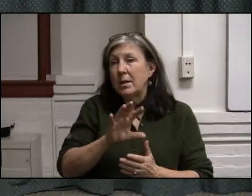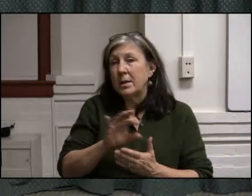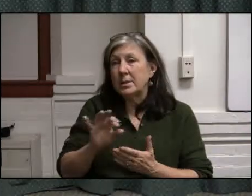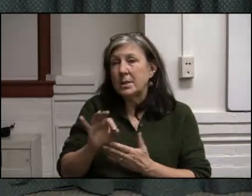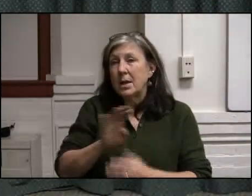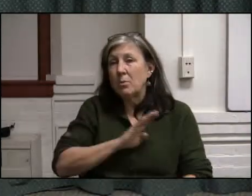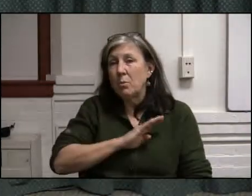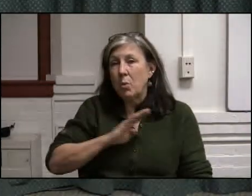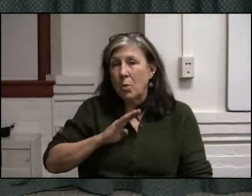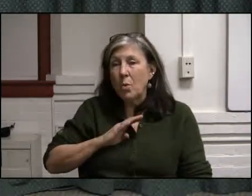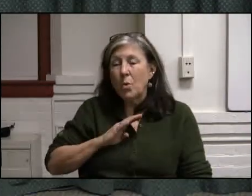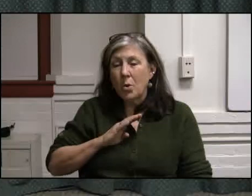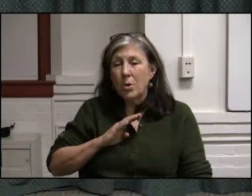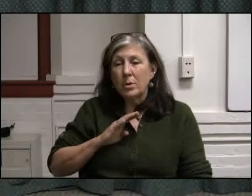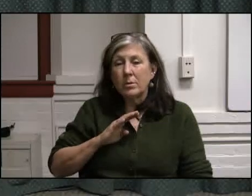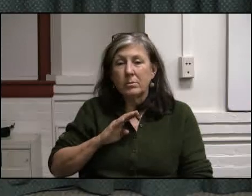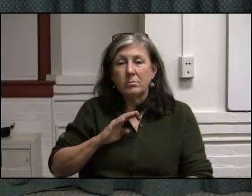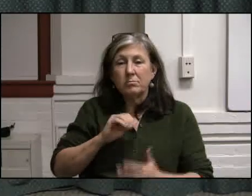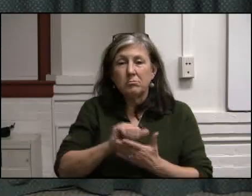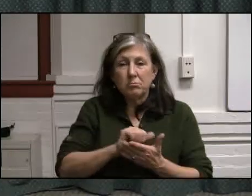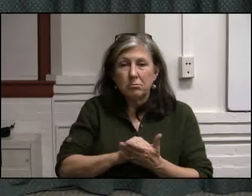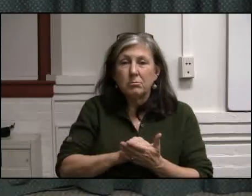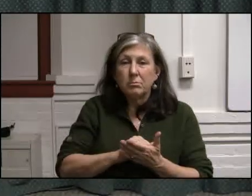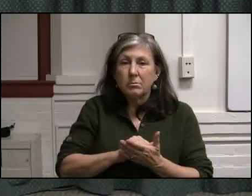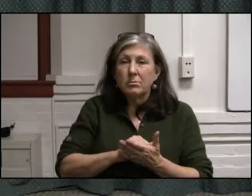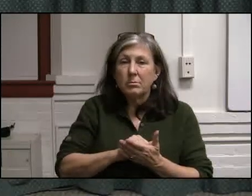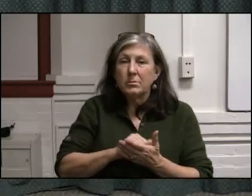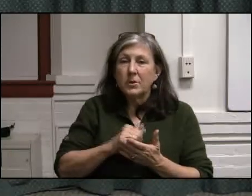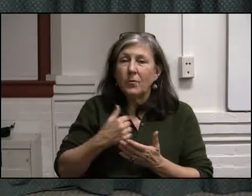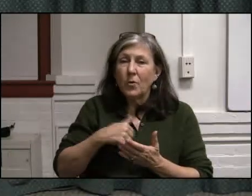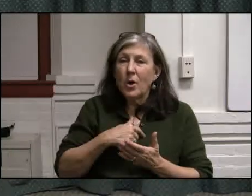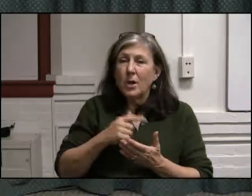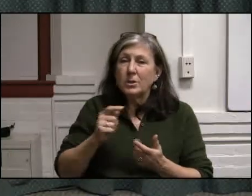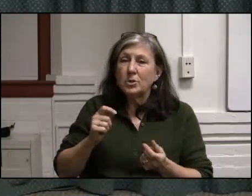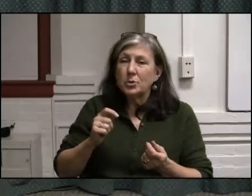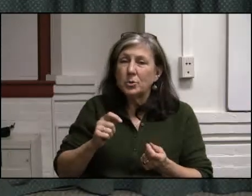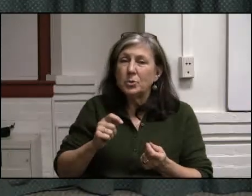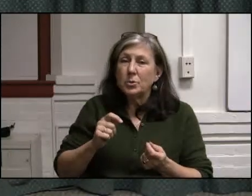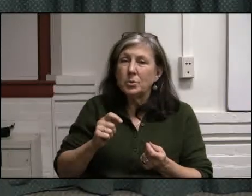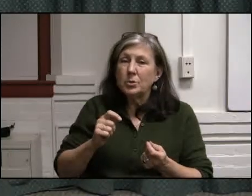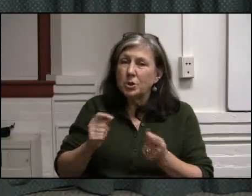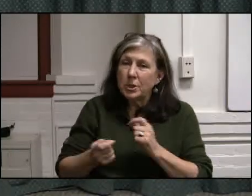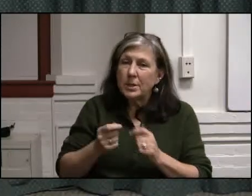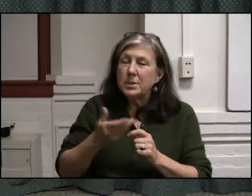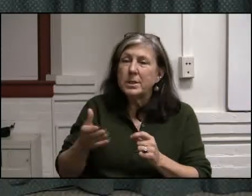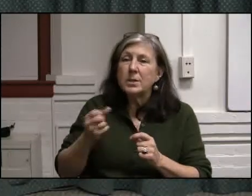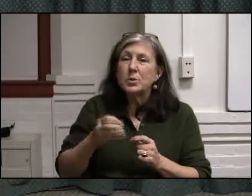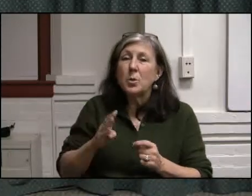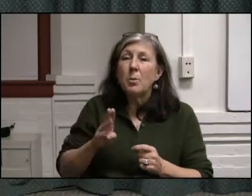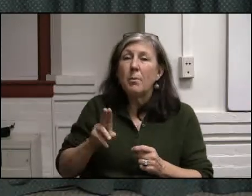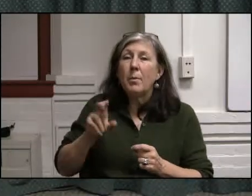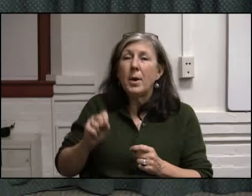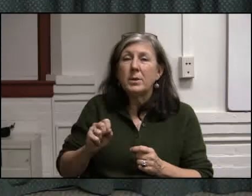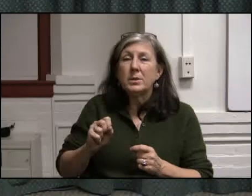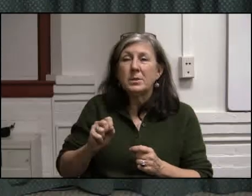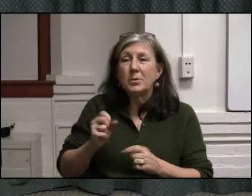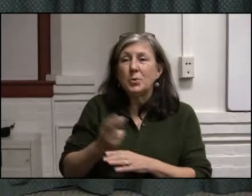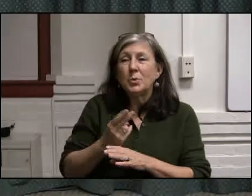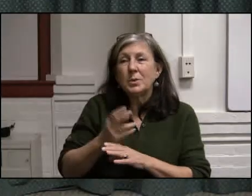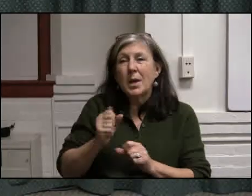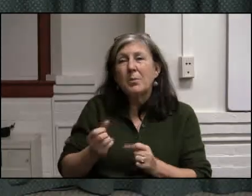operational changes to make bus usage more feasible and more likely.